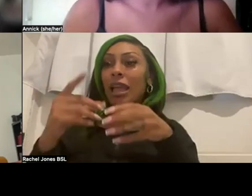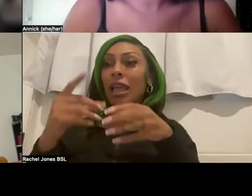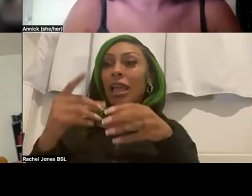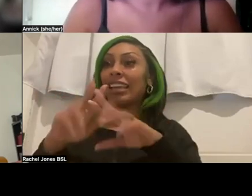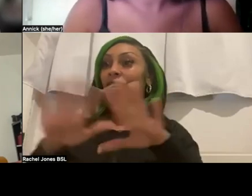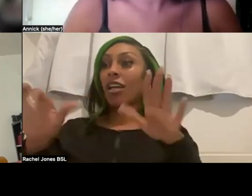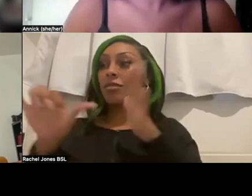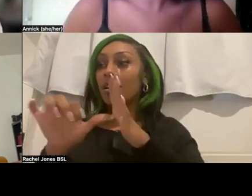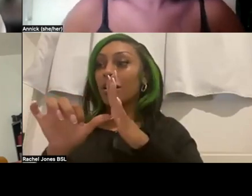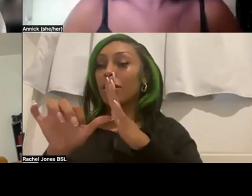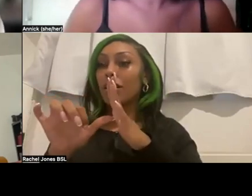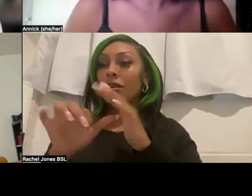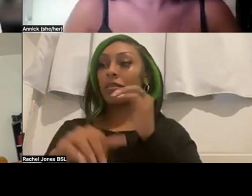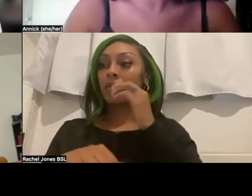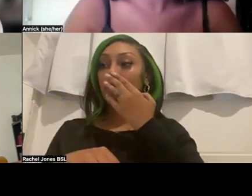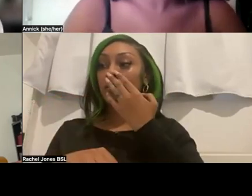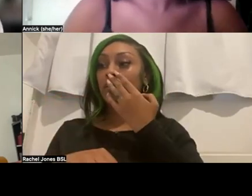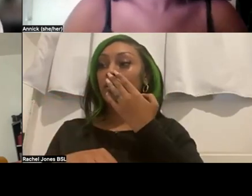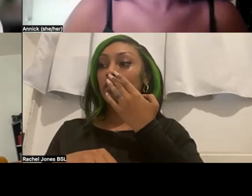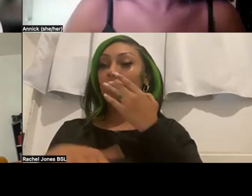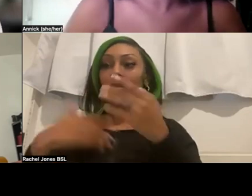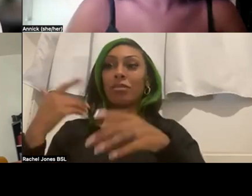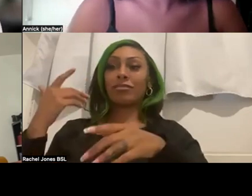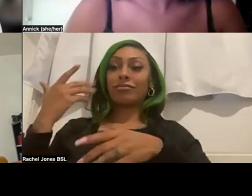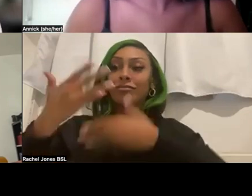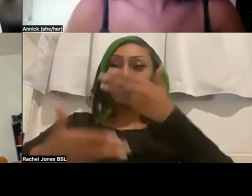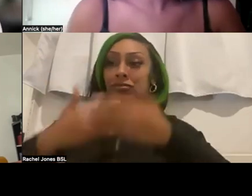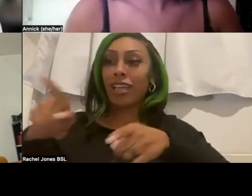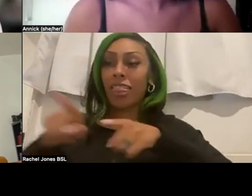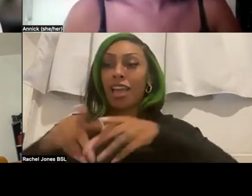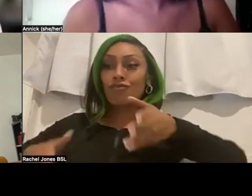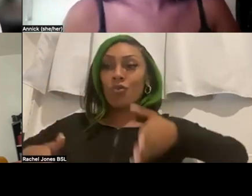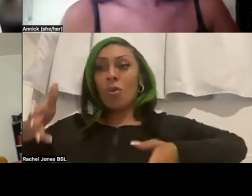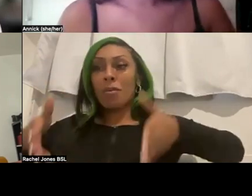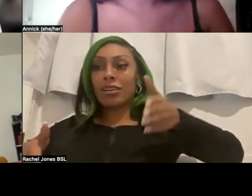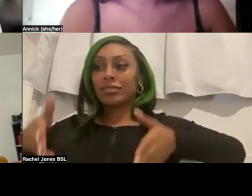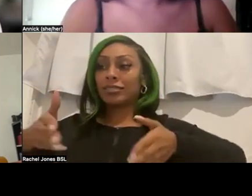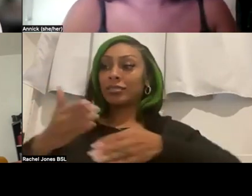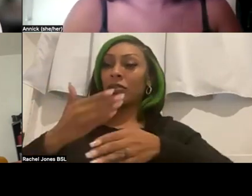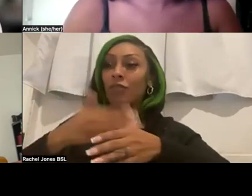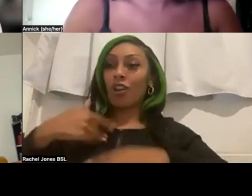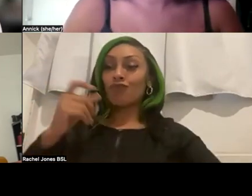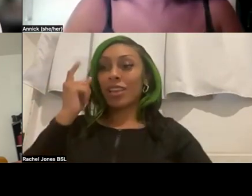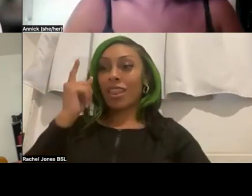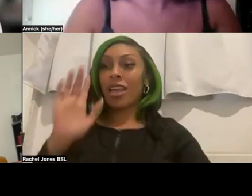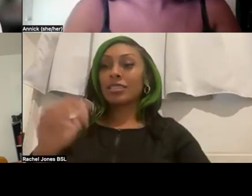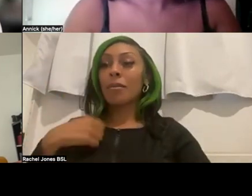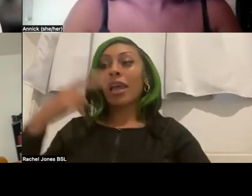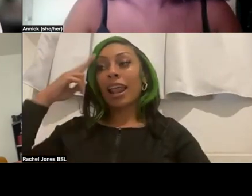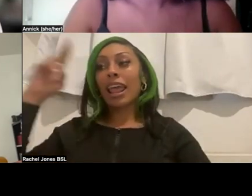case. So I'm not talking like a robot for a while before I realize. So my name is